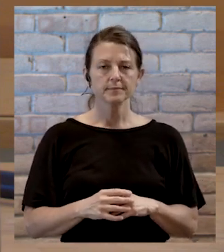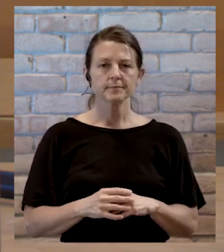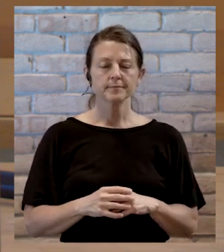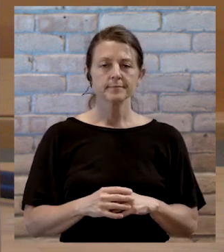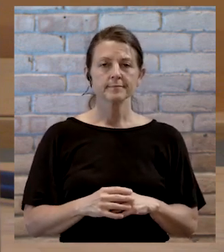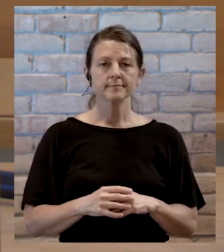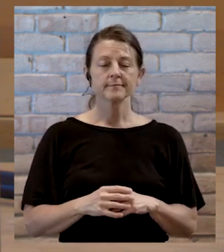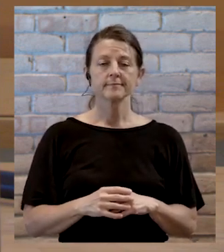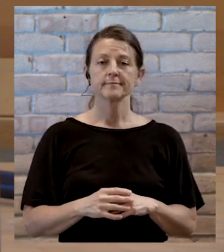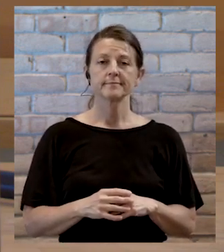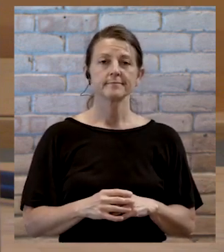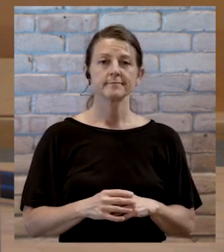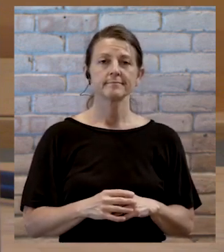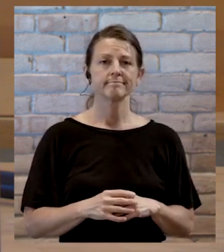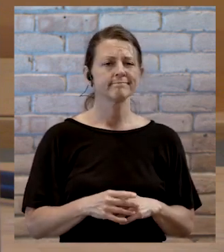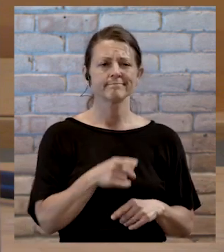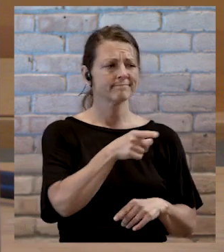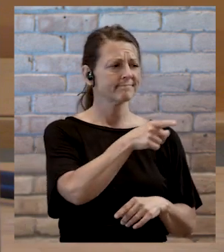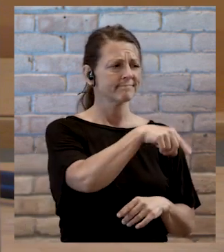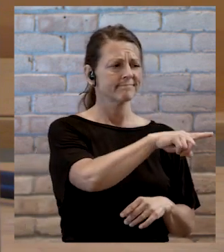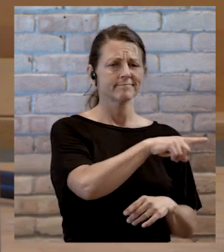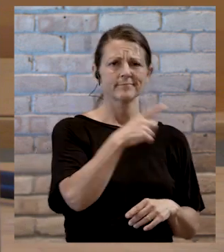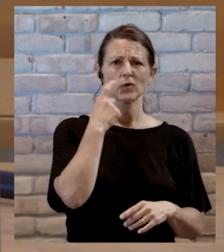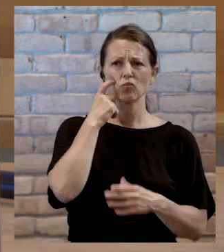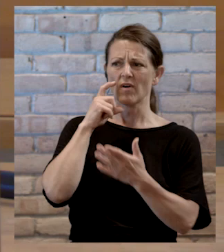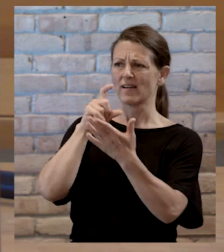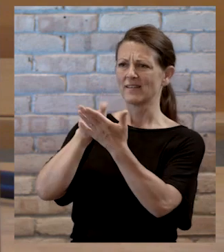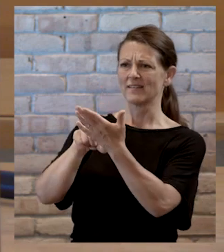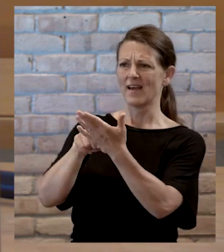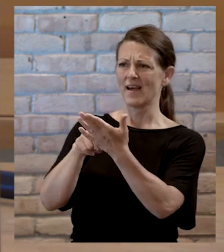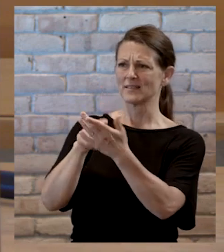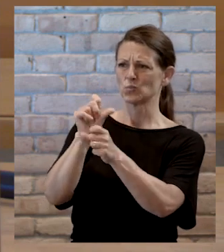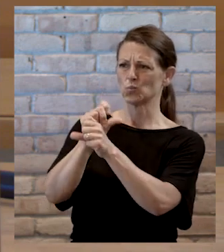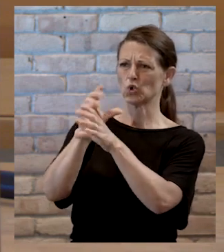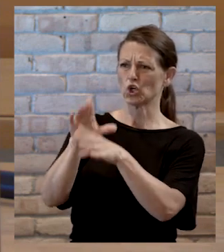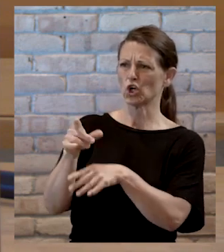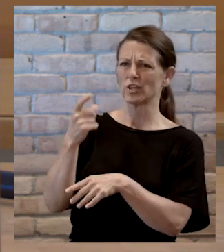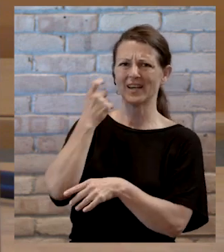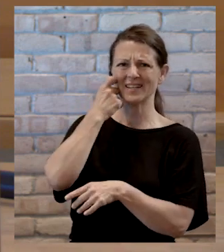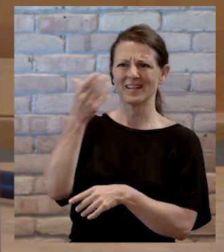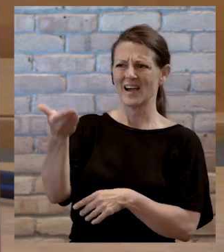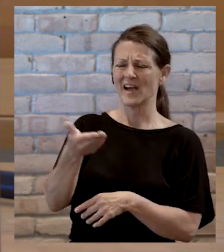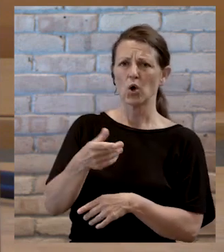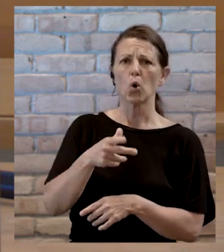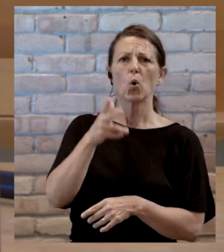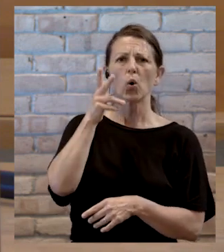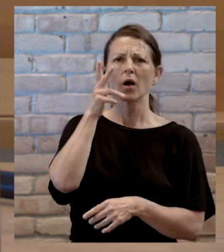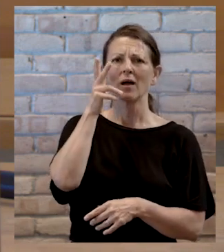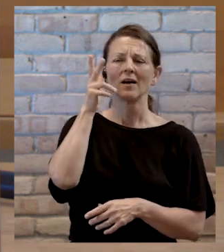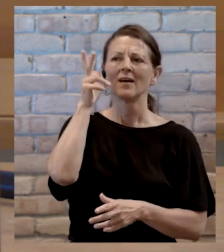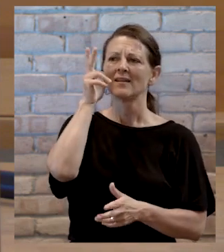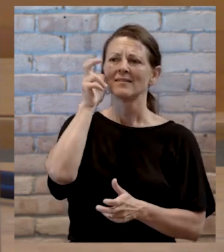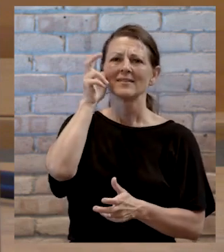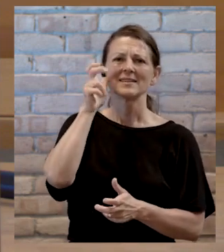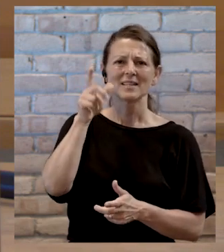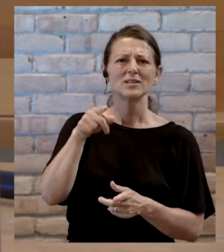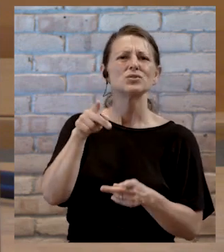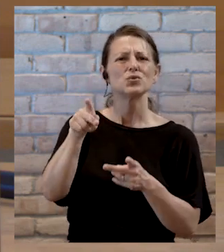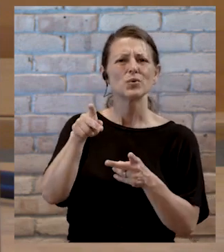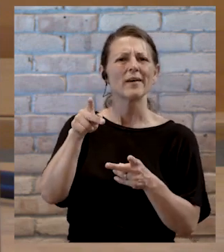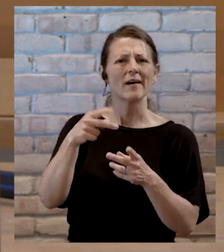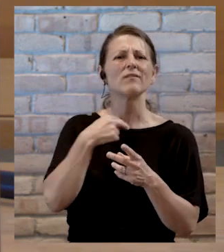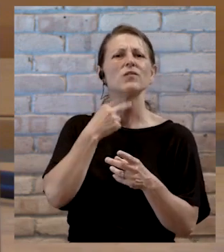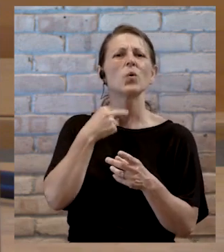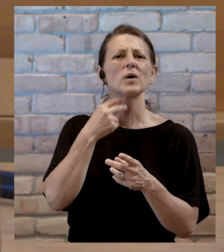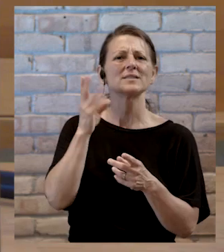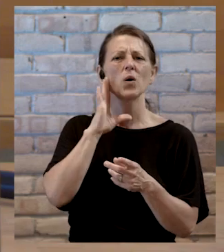They don't recognize the hired hand. They don't listen to the voice of the one who's going to lead them to chaos and destruction, because